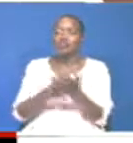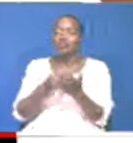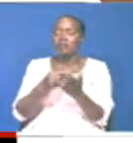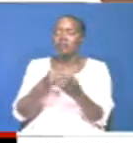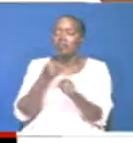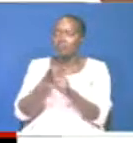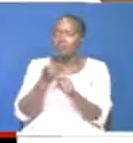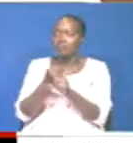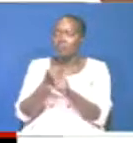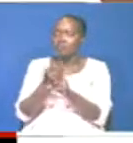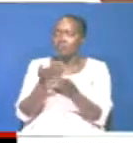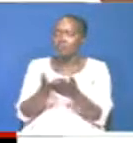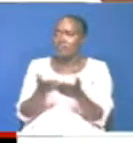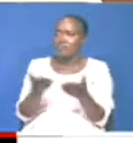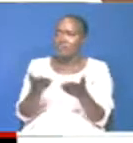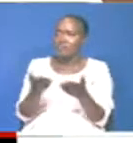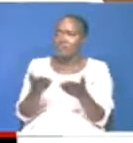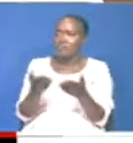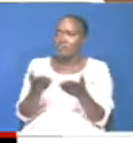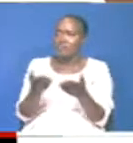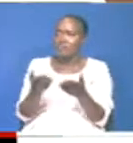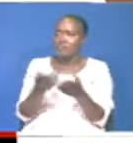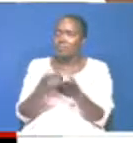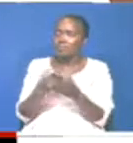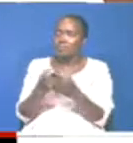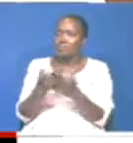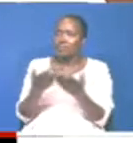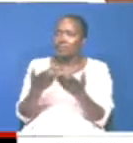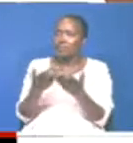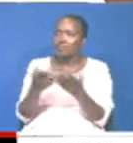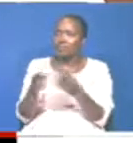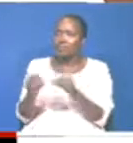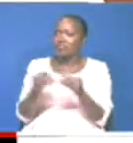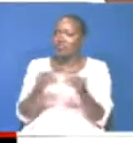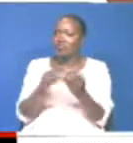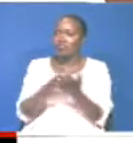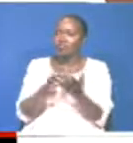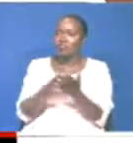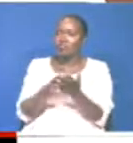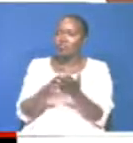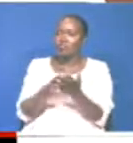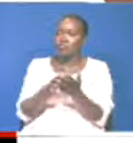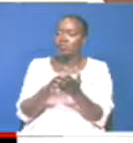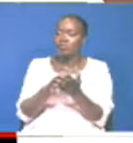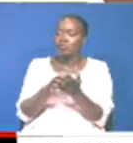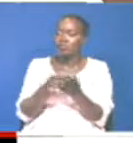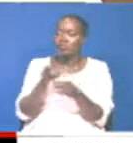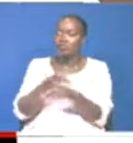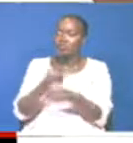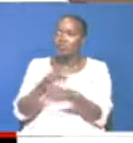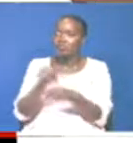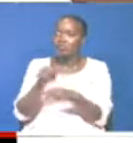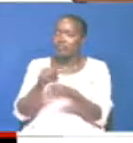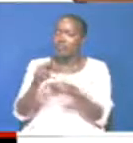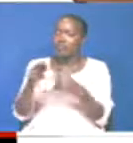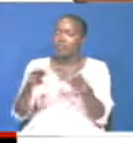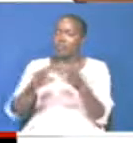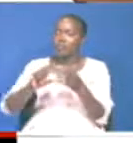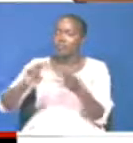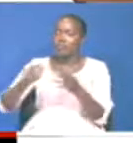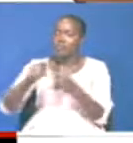artist, uh-huh. And out of blues, I was taken to a station called Radio Operations, where I started